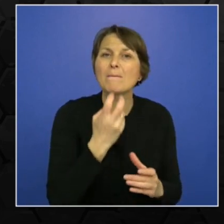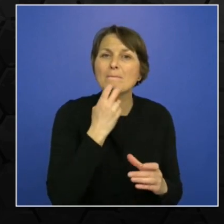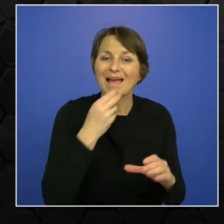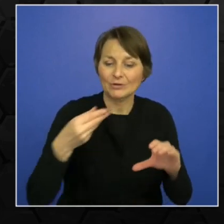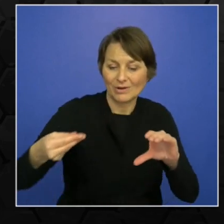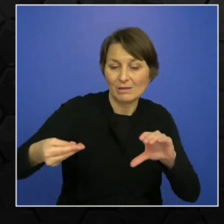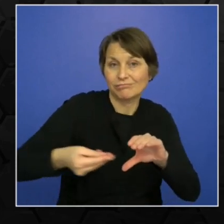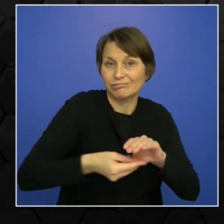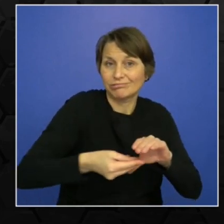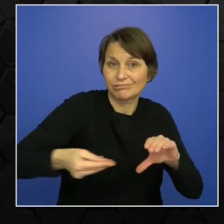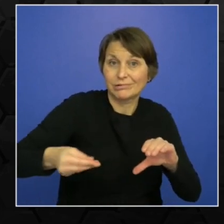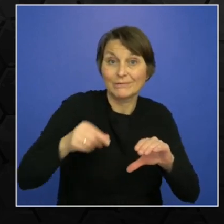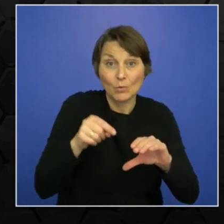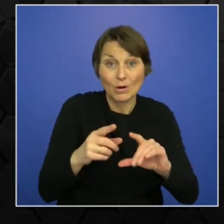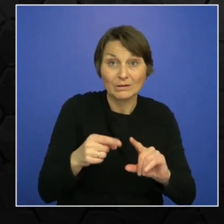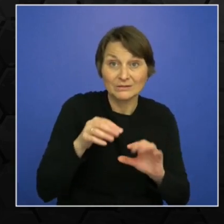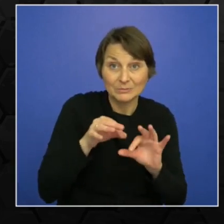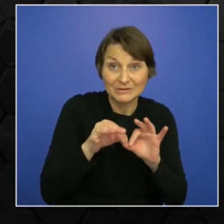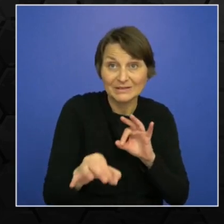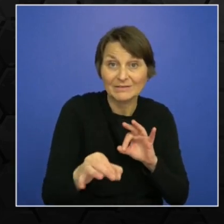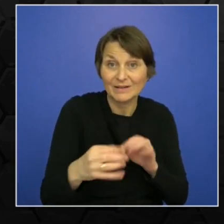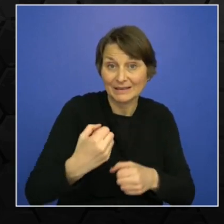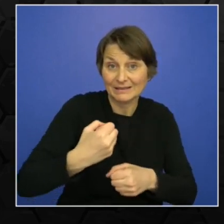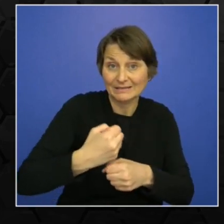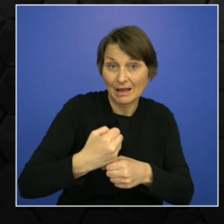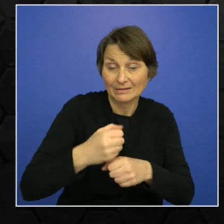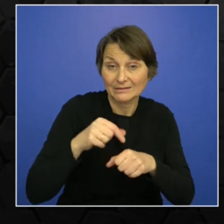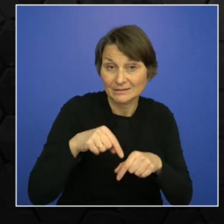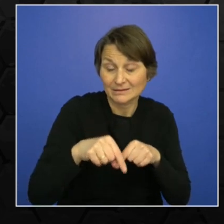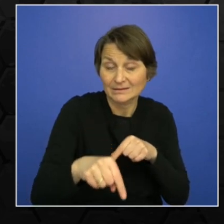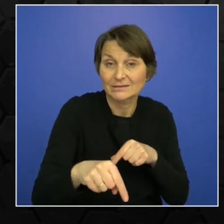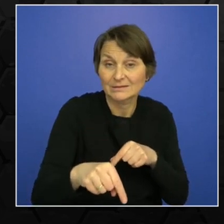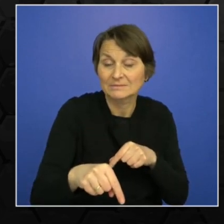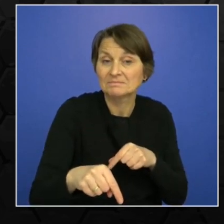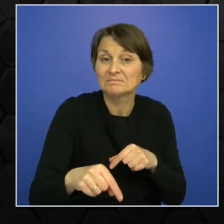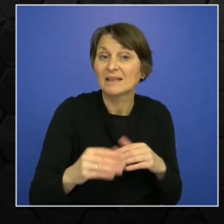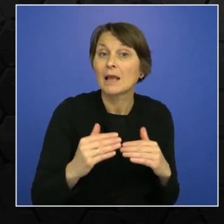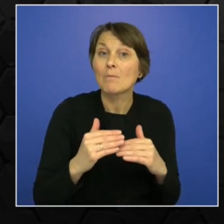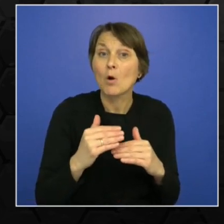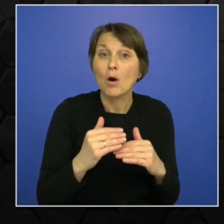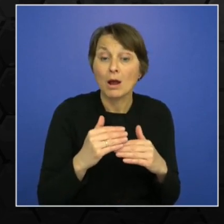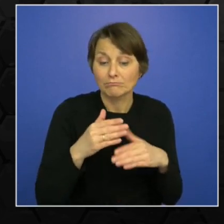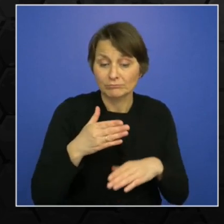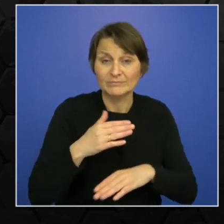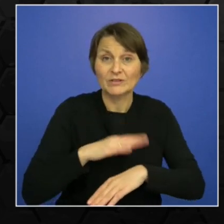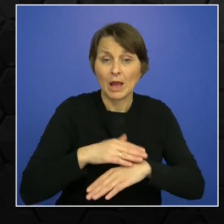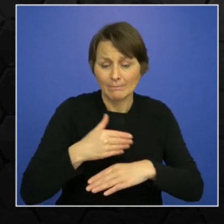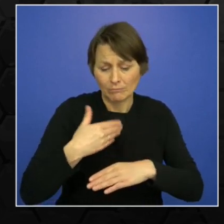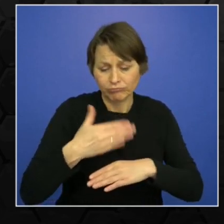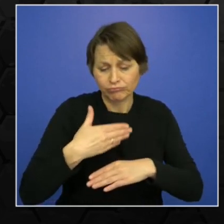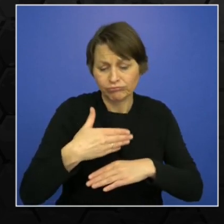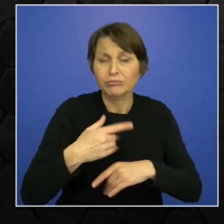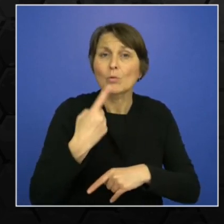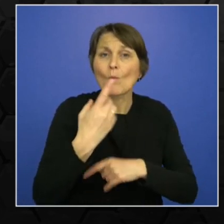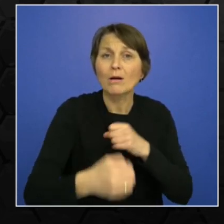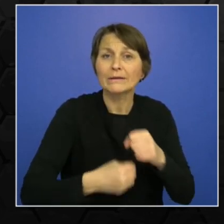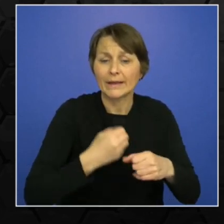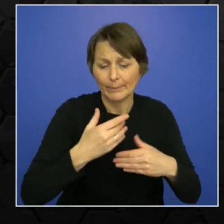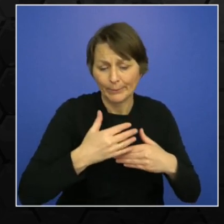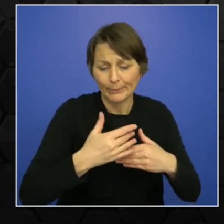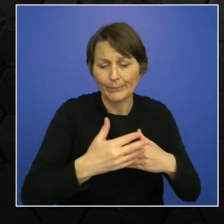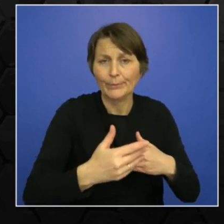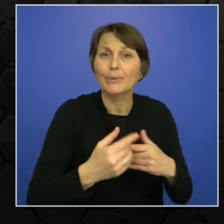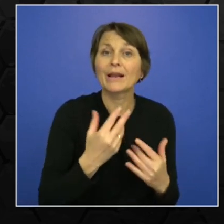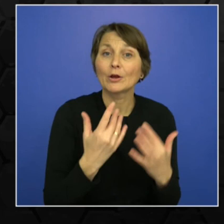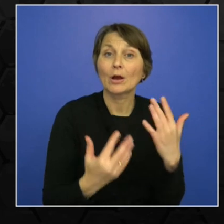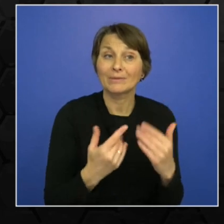can do that task for more than a year. For if each of that computation is taking just this amount of